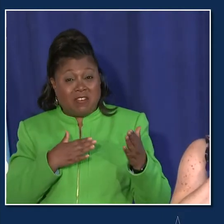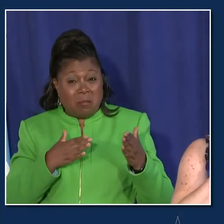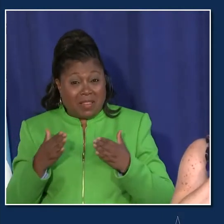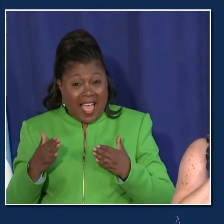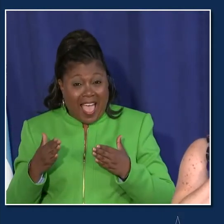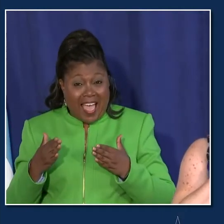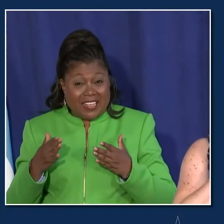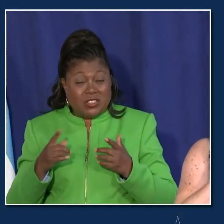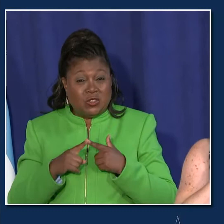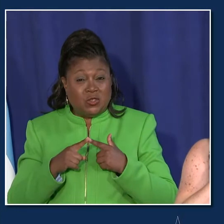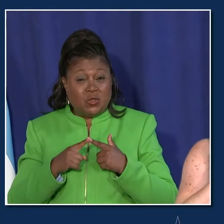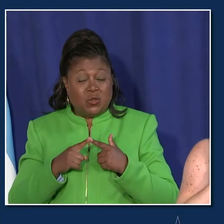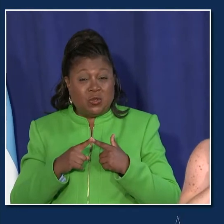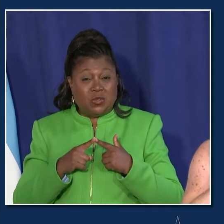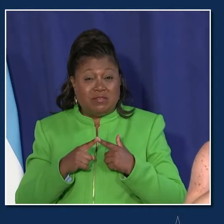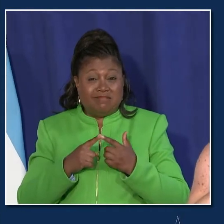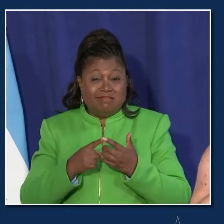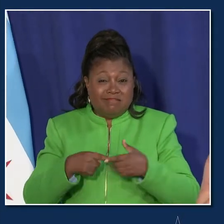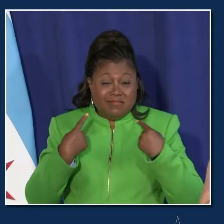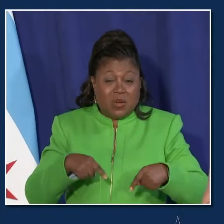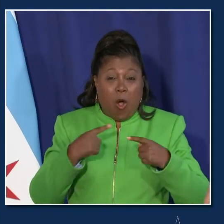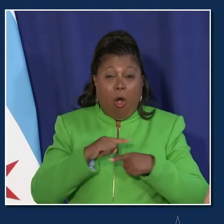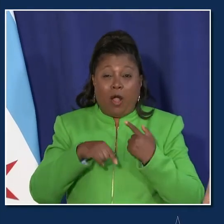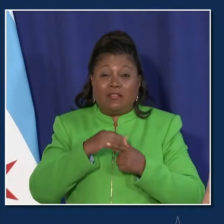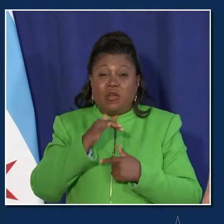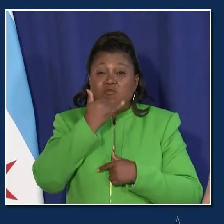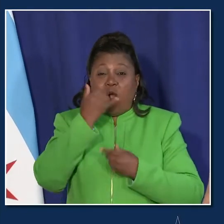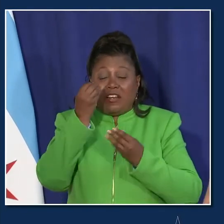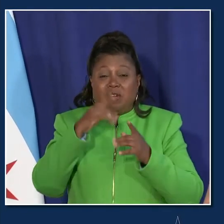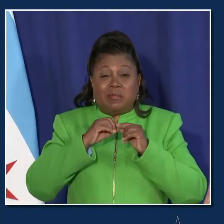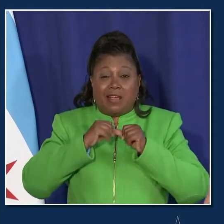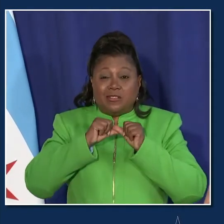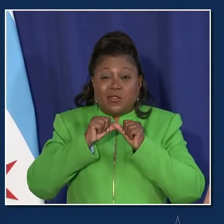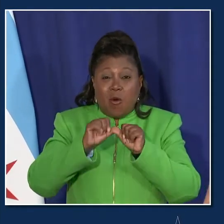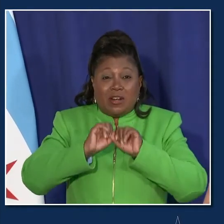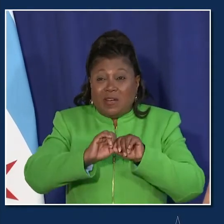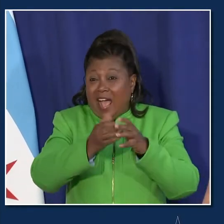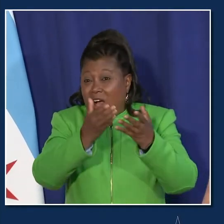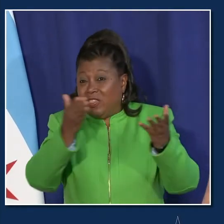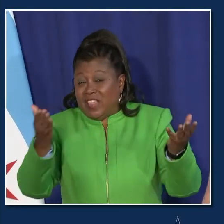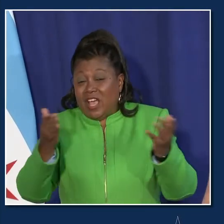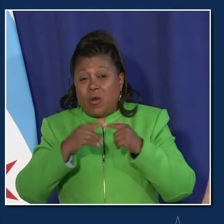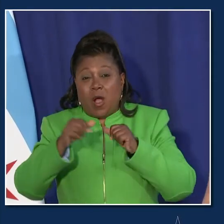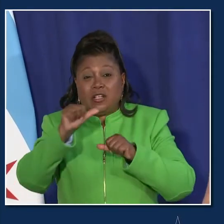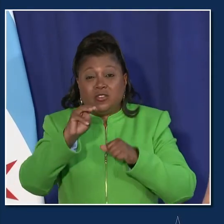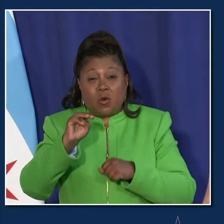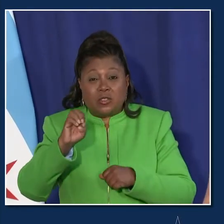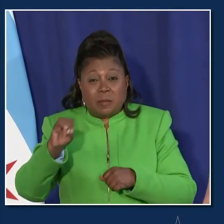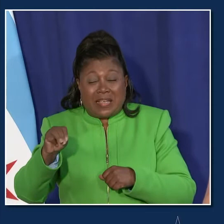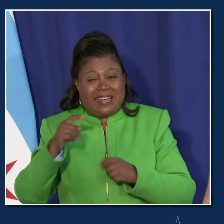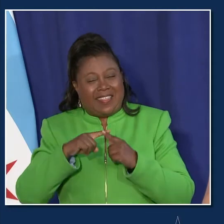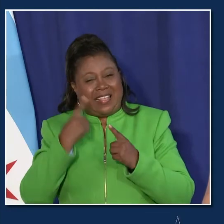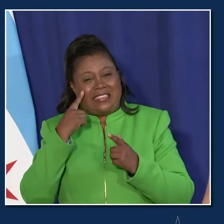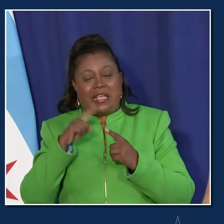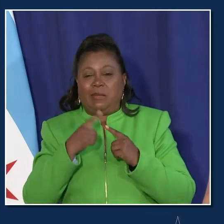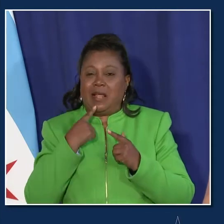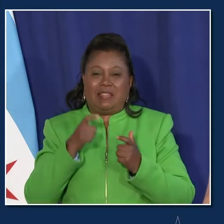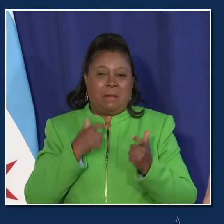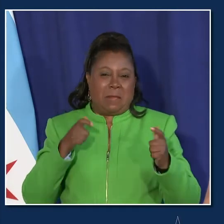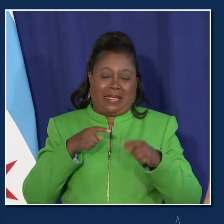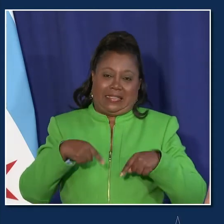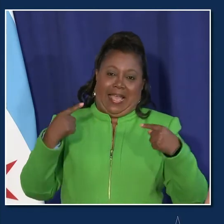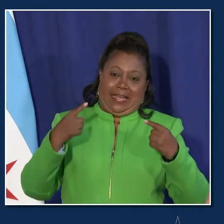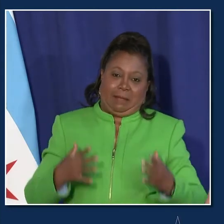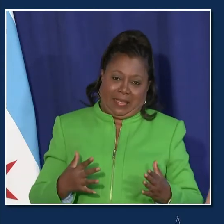plan to refute all the misinformation that is going on out there on social media? That seems to be almost the biggest